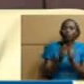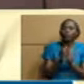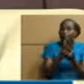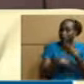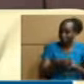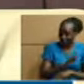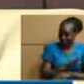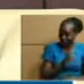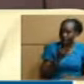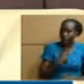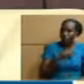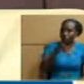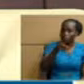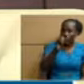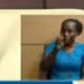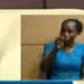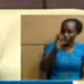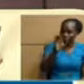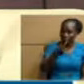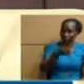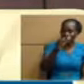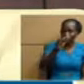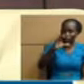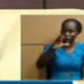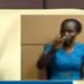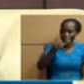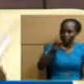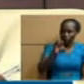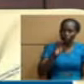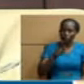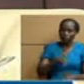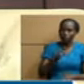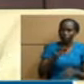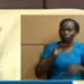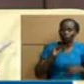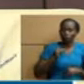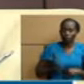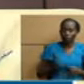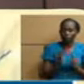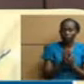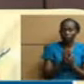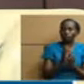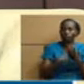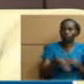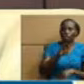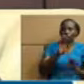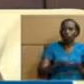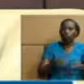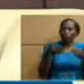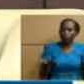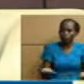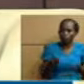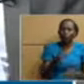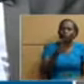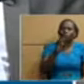disabilities. So I have Rose Achayo, Chair of the National Union of Women with Disabilities in Uganda, Nwodu.